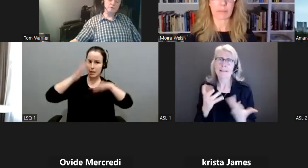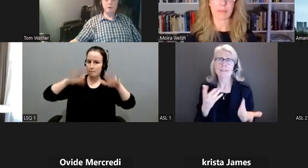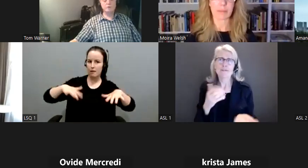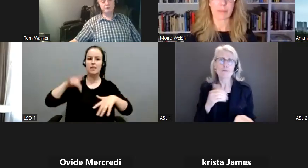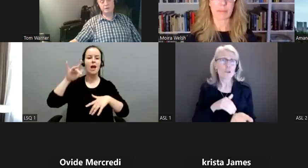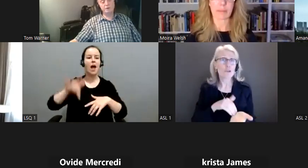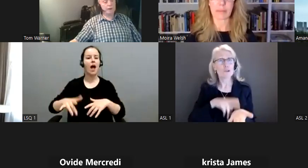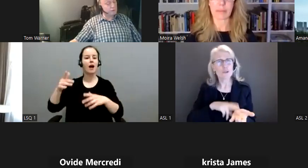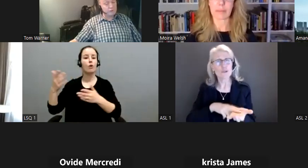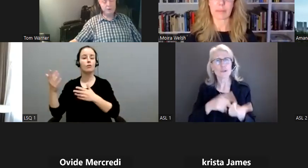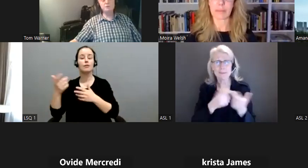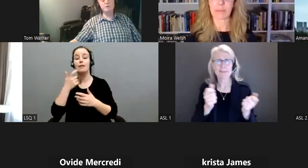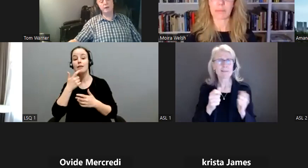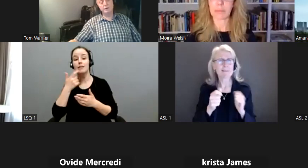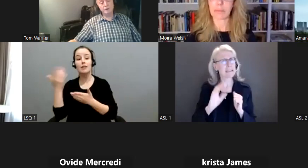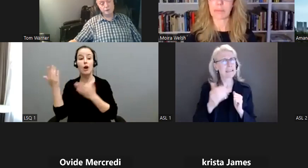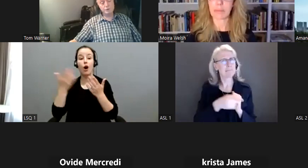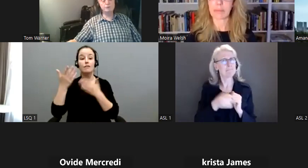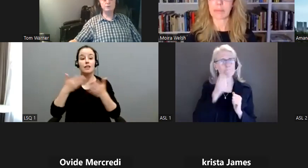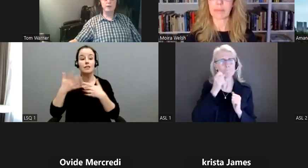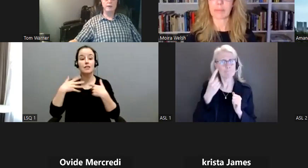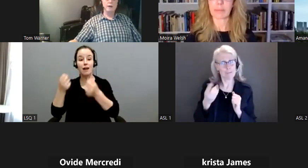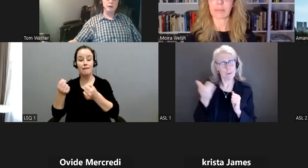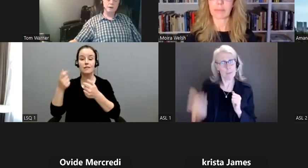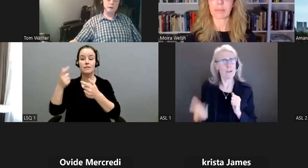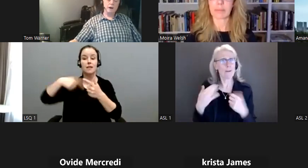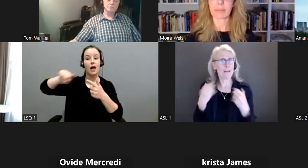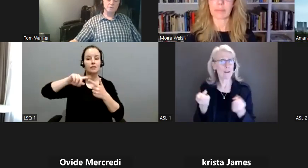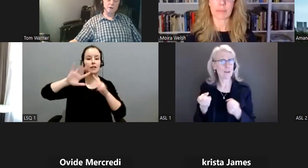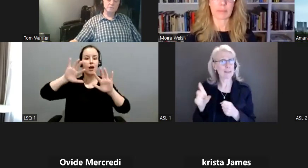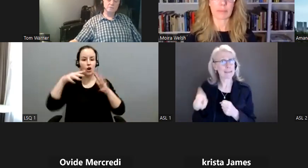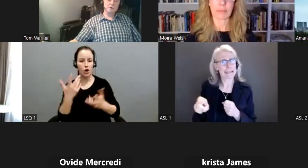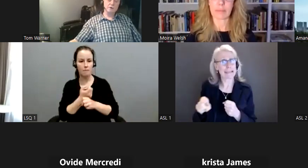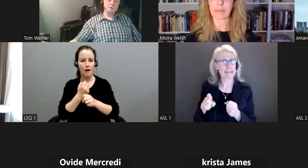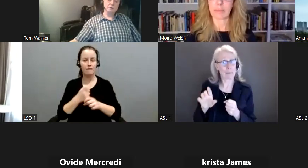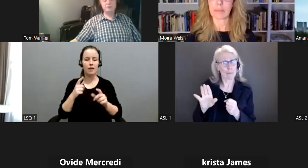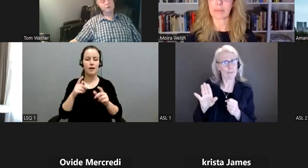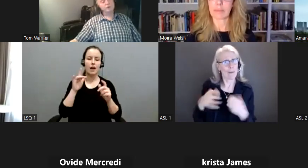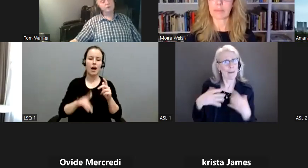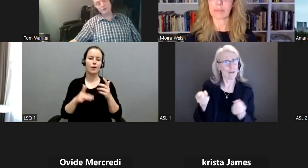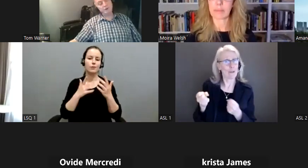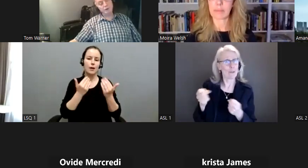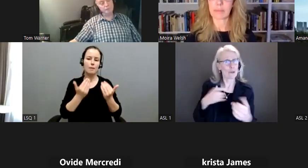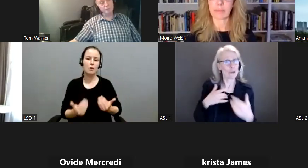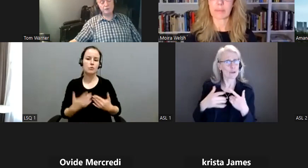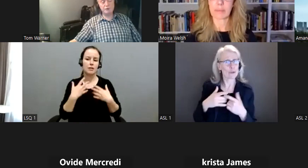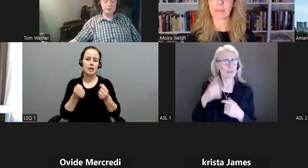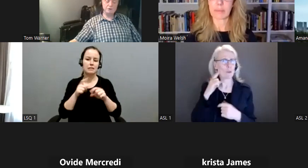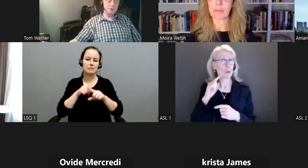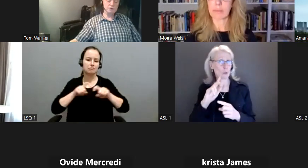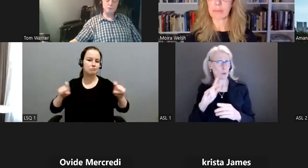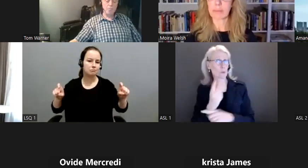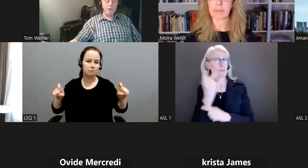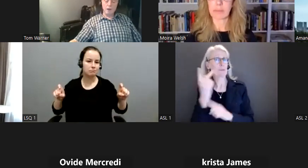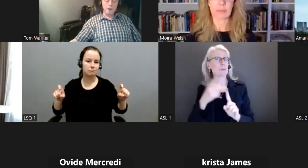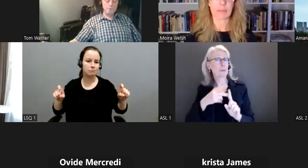providers about the particular health needs and concerns of 2S LGBTQI plus